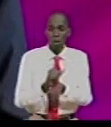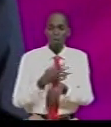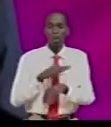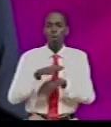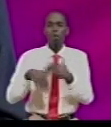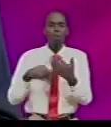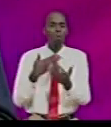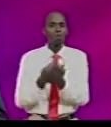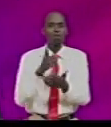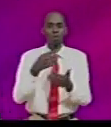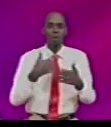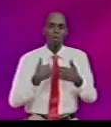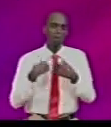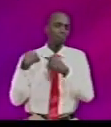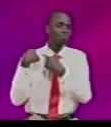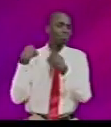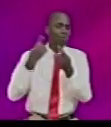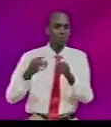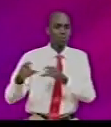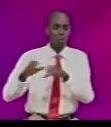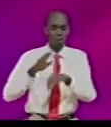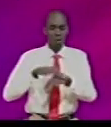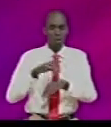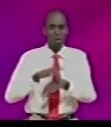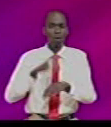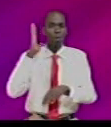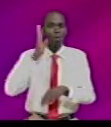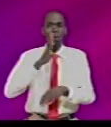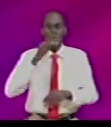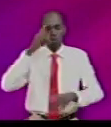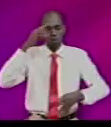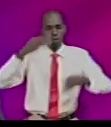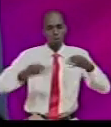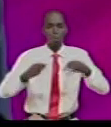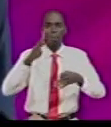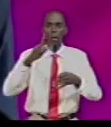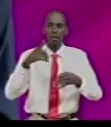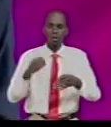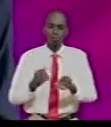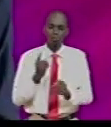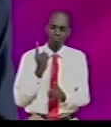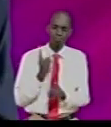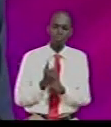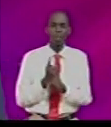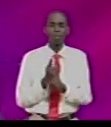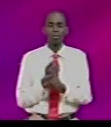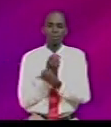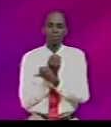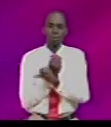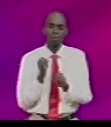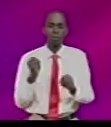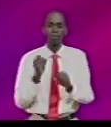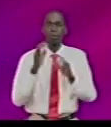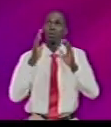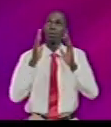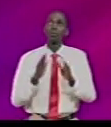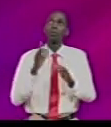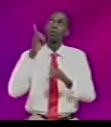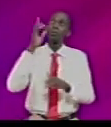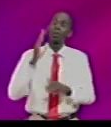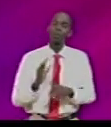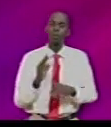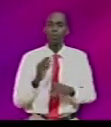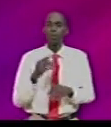ever done will be judged by the just God who judges everyone. All